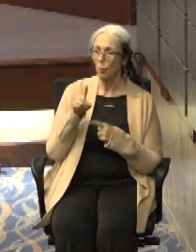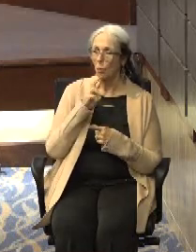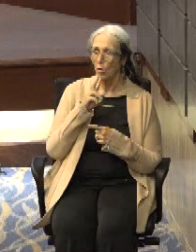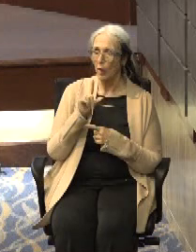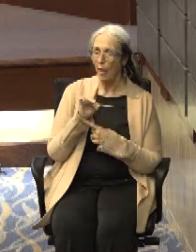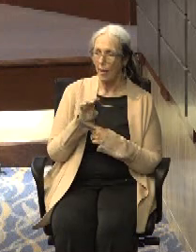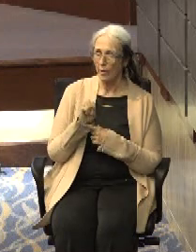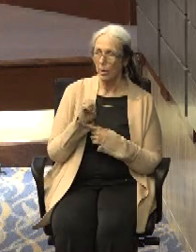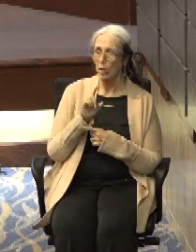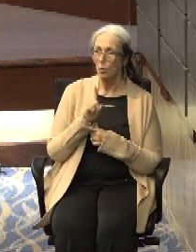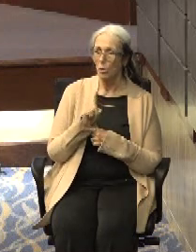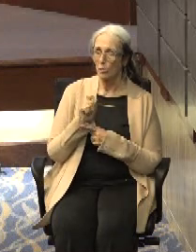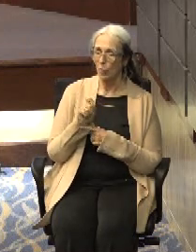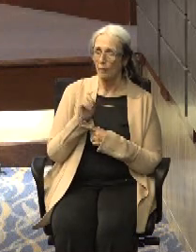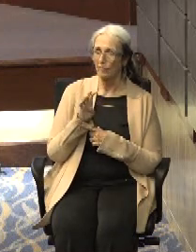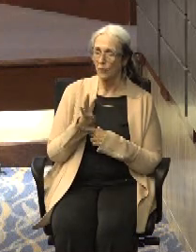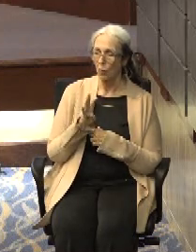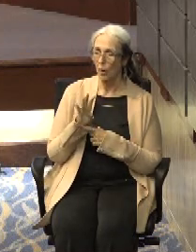and one